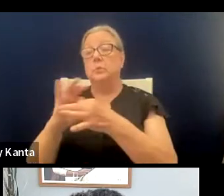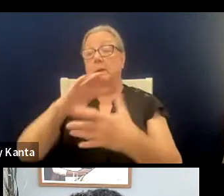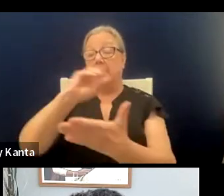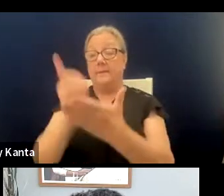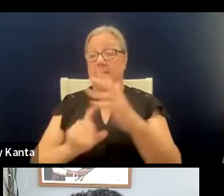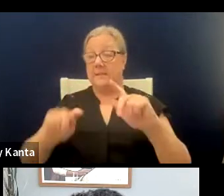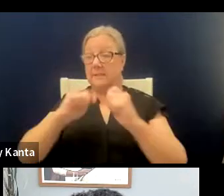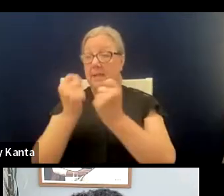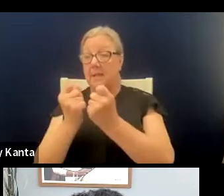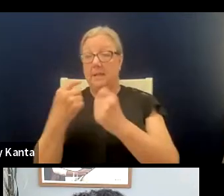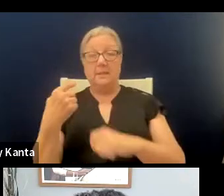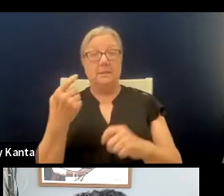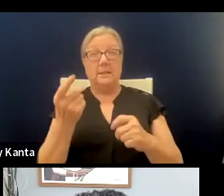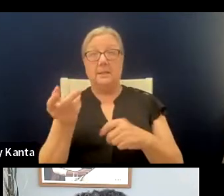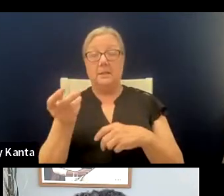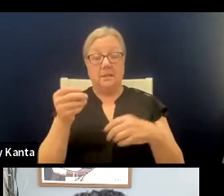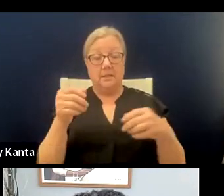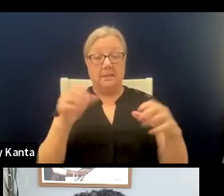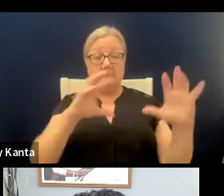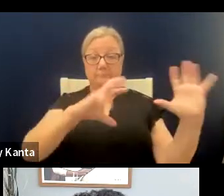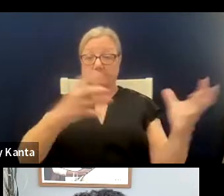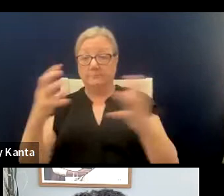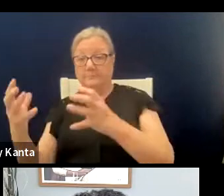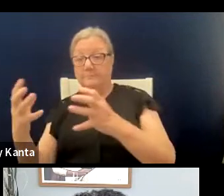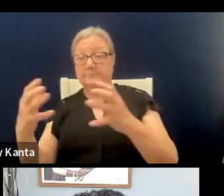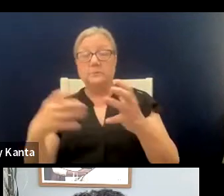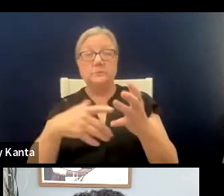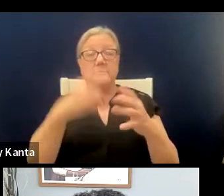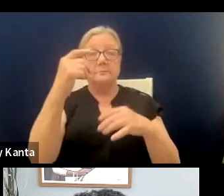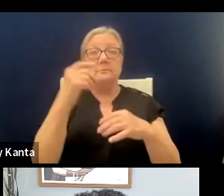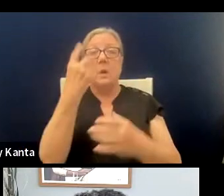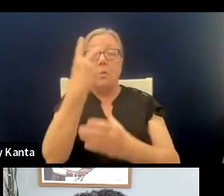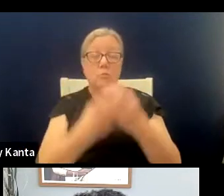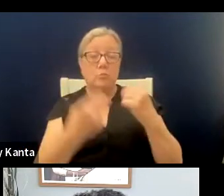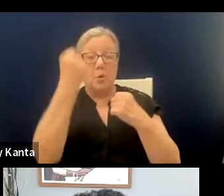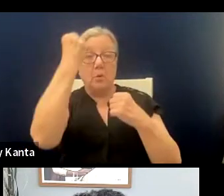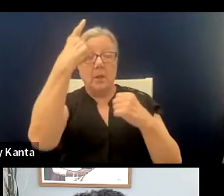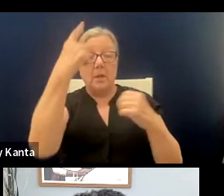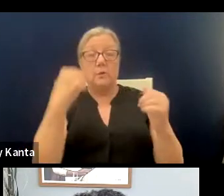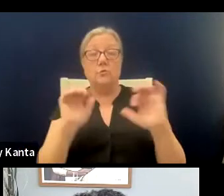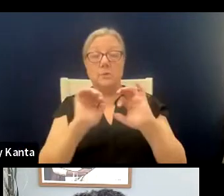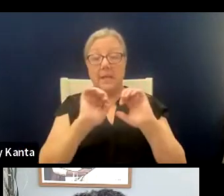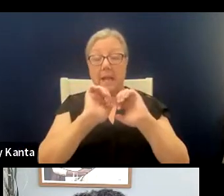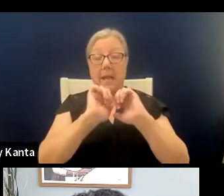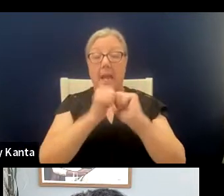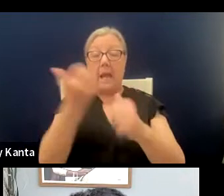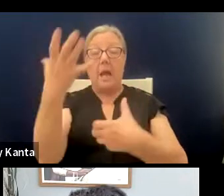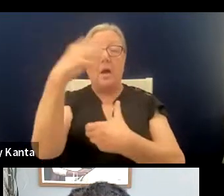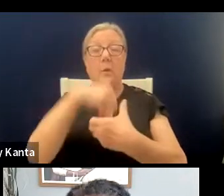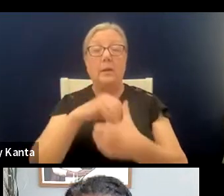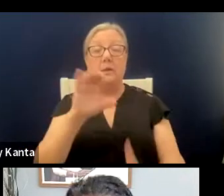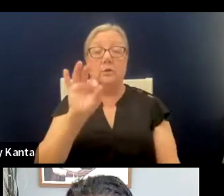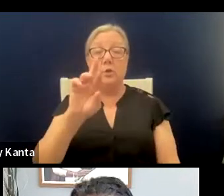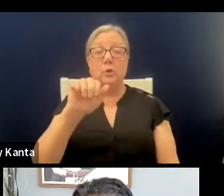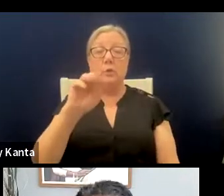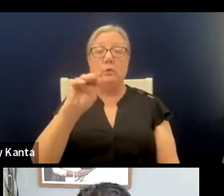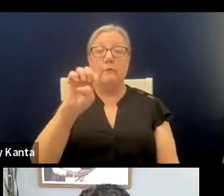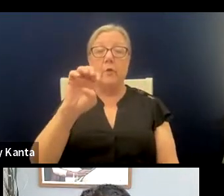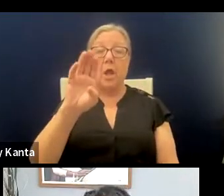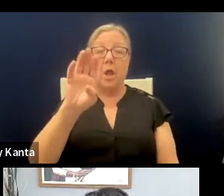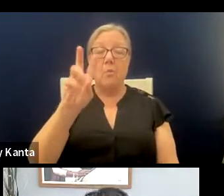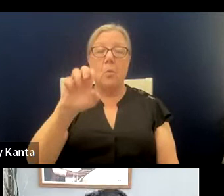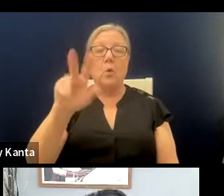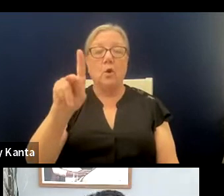realizing that we do need to show exactly how the framework's incorporated, and like Shane